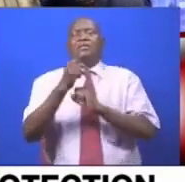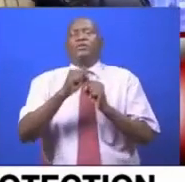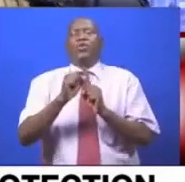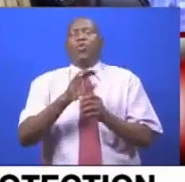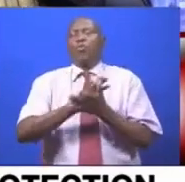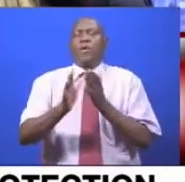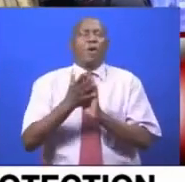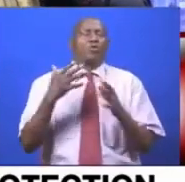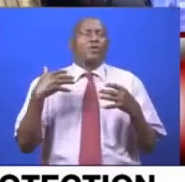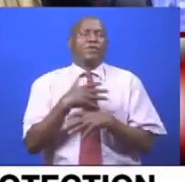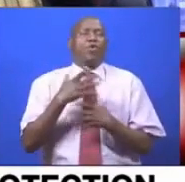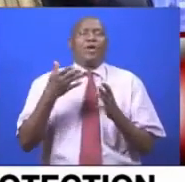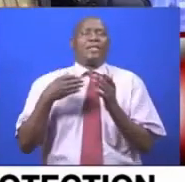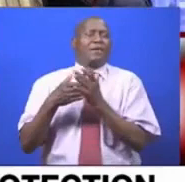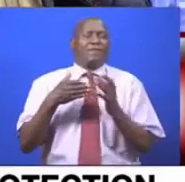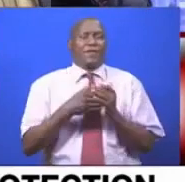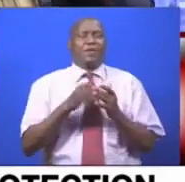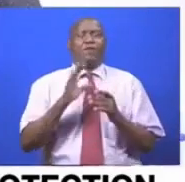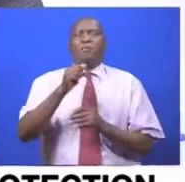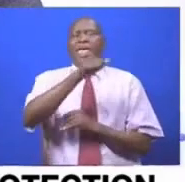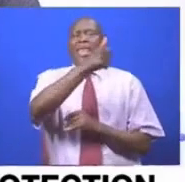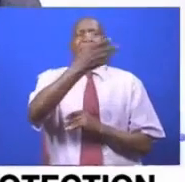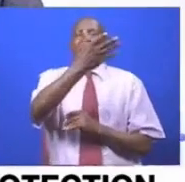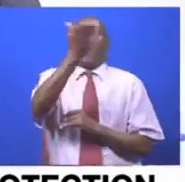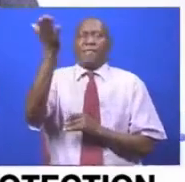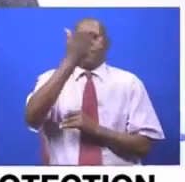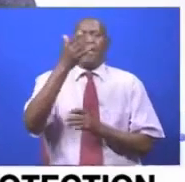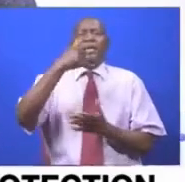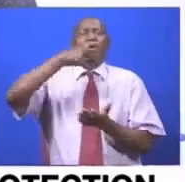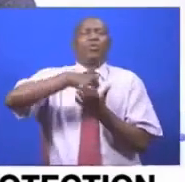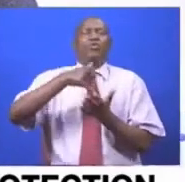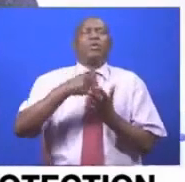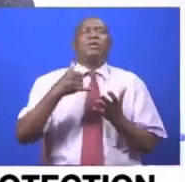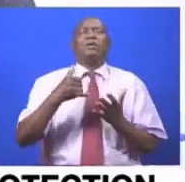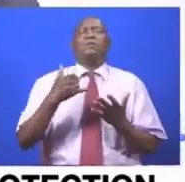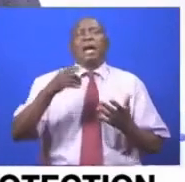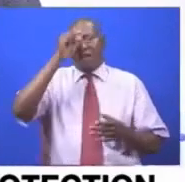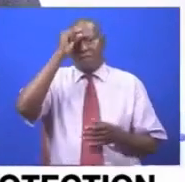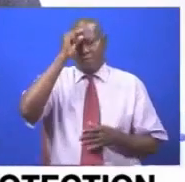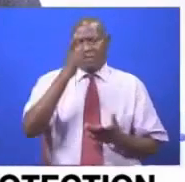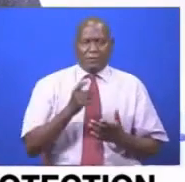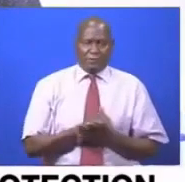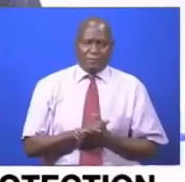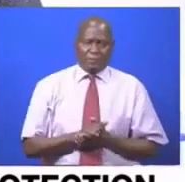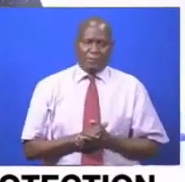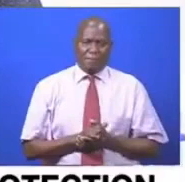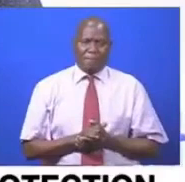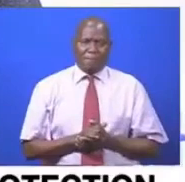course, and of course, without interference from any quarters, including government quarters. Because you realize